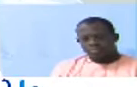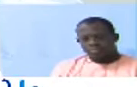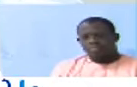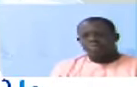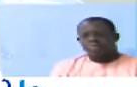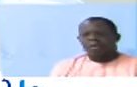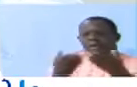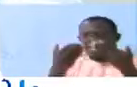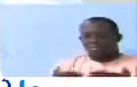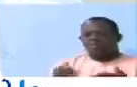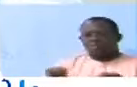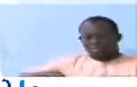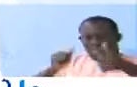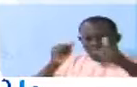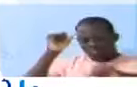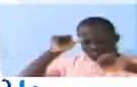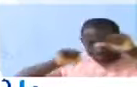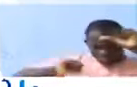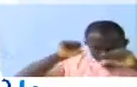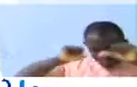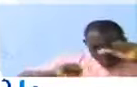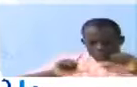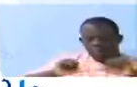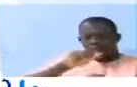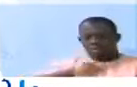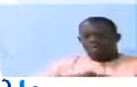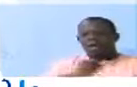They started checking our belongings.